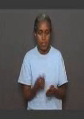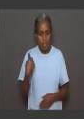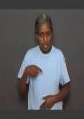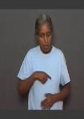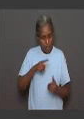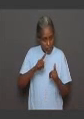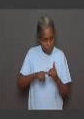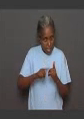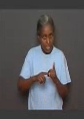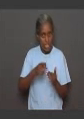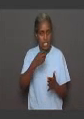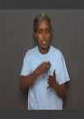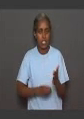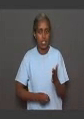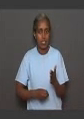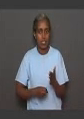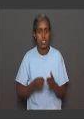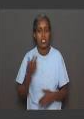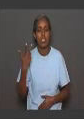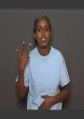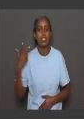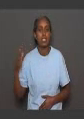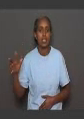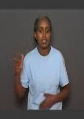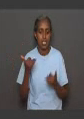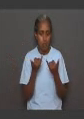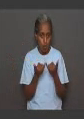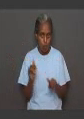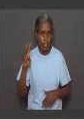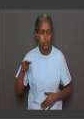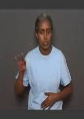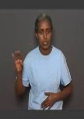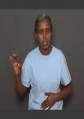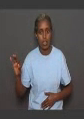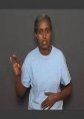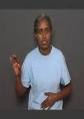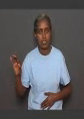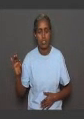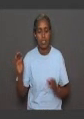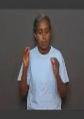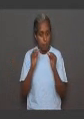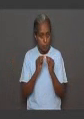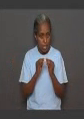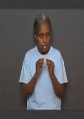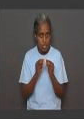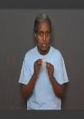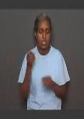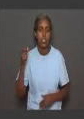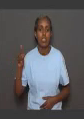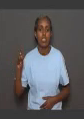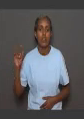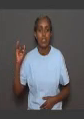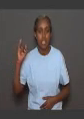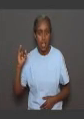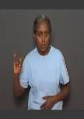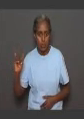Therefore, our final result is 13 over 29